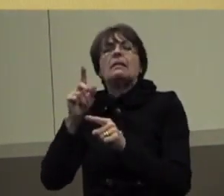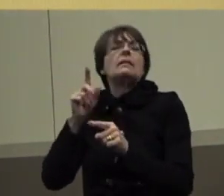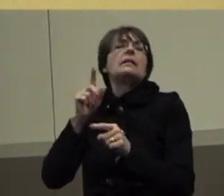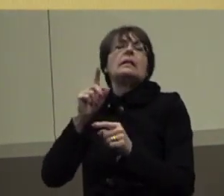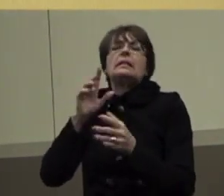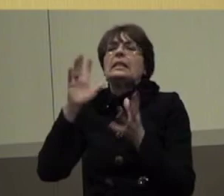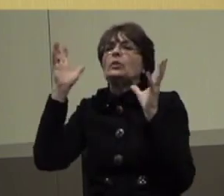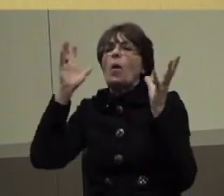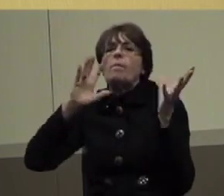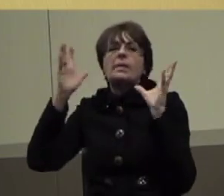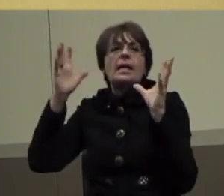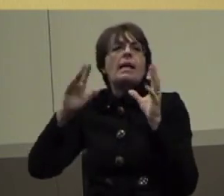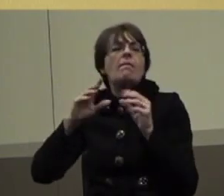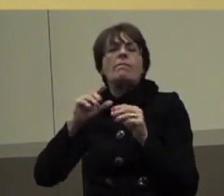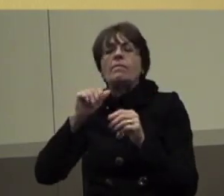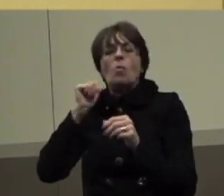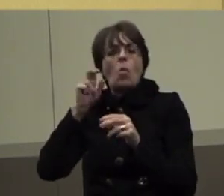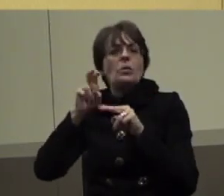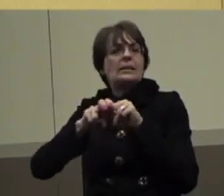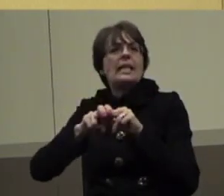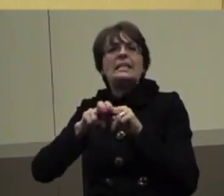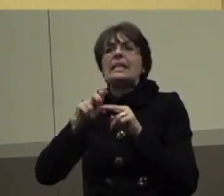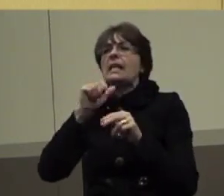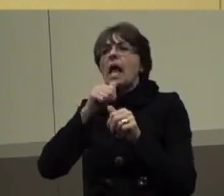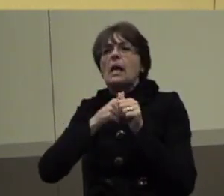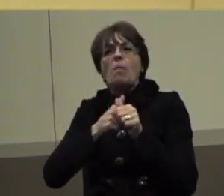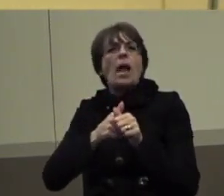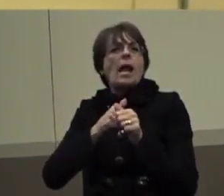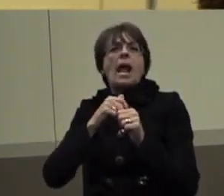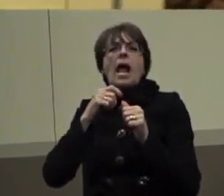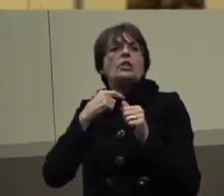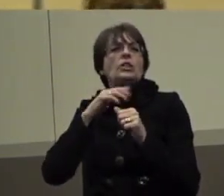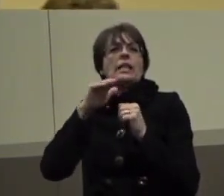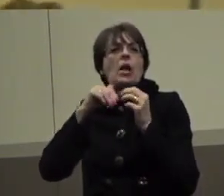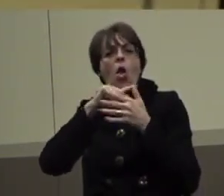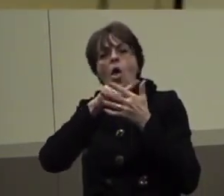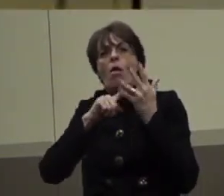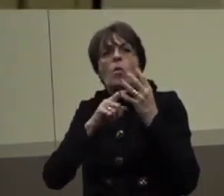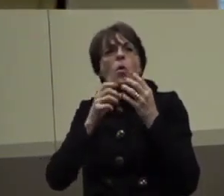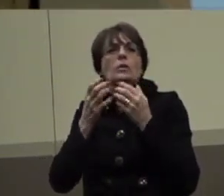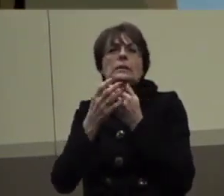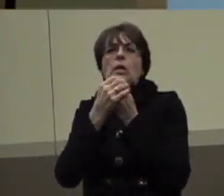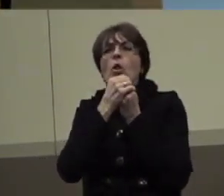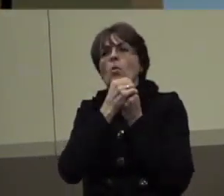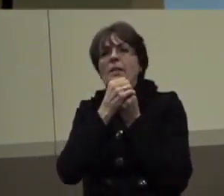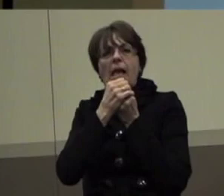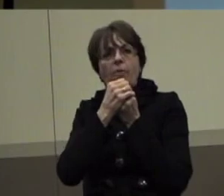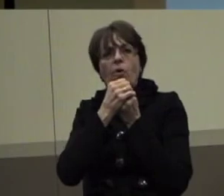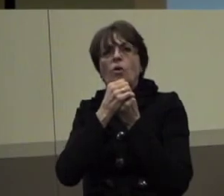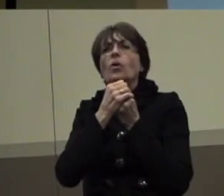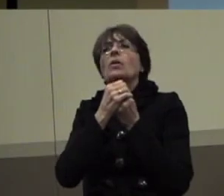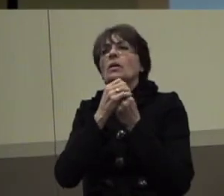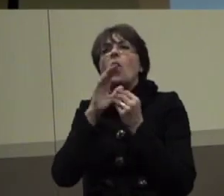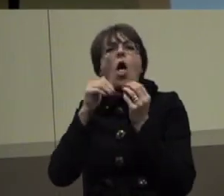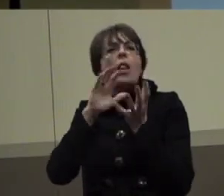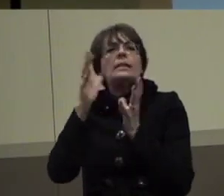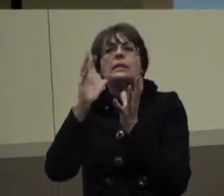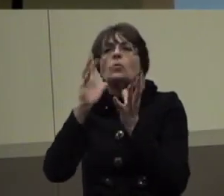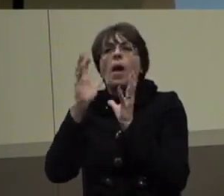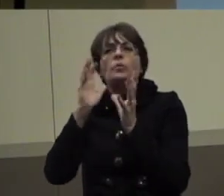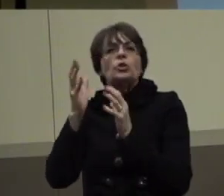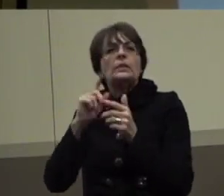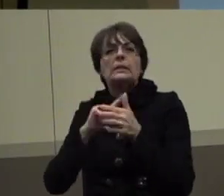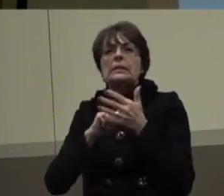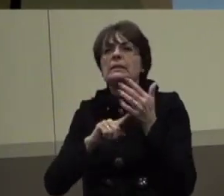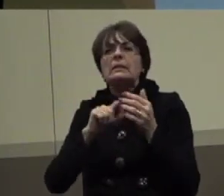seat, blurting, non-compliant. I just would loop all those together. Those were the 3 things they were working on. Those are all disruptions, out of seat,